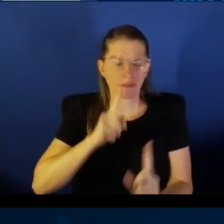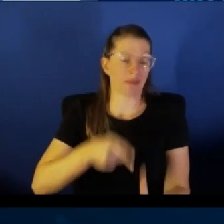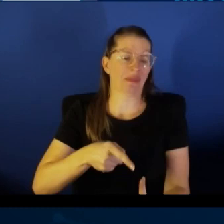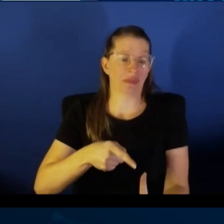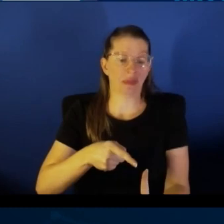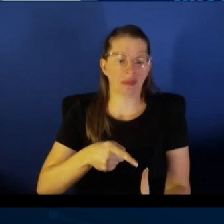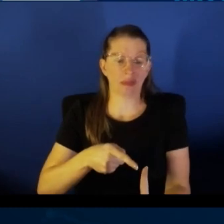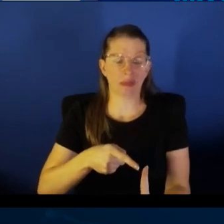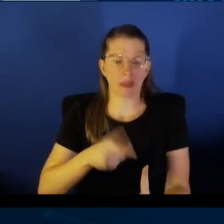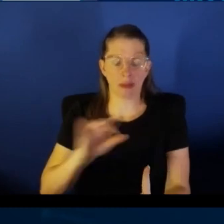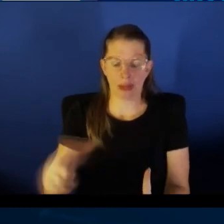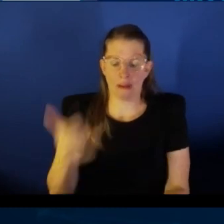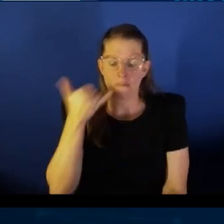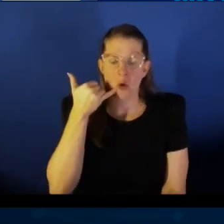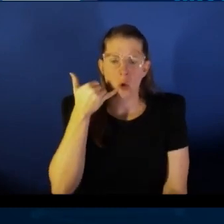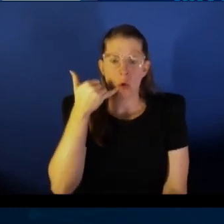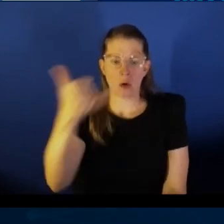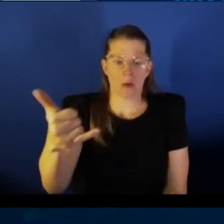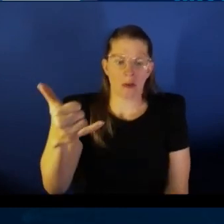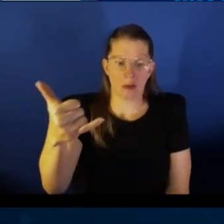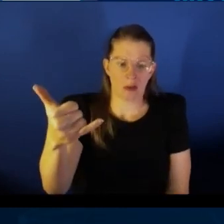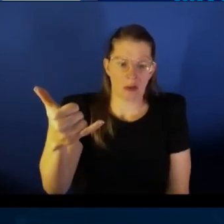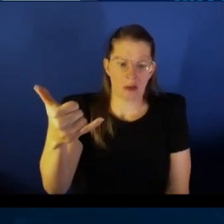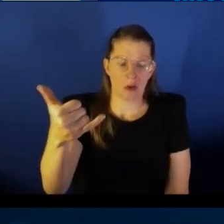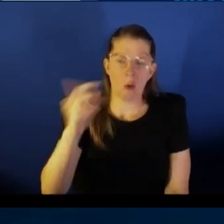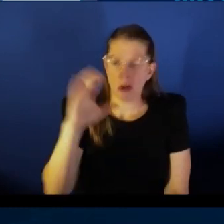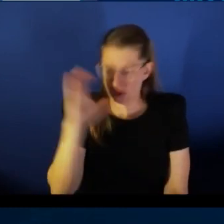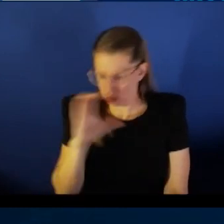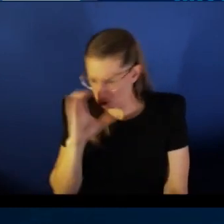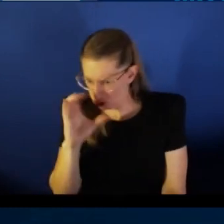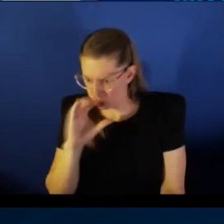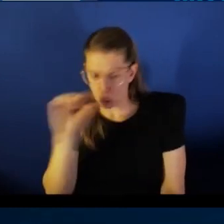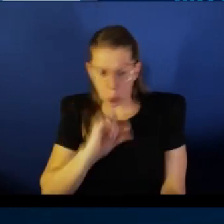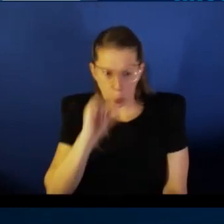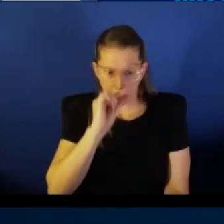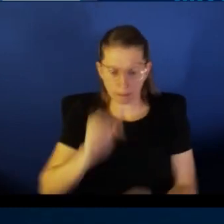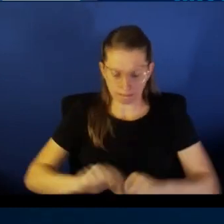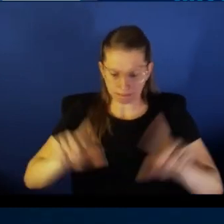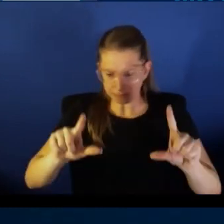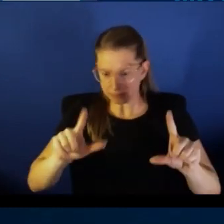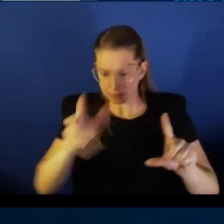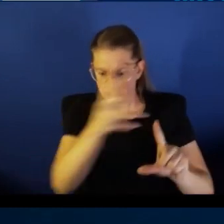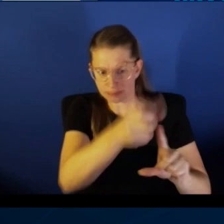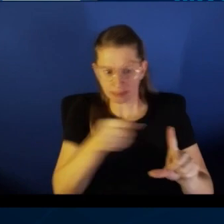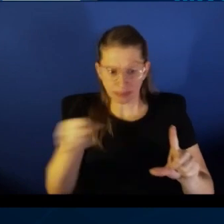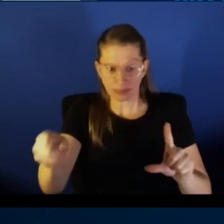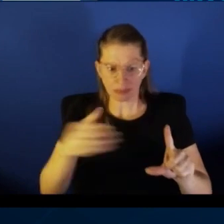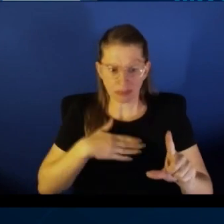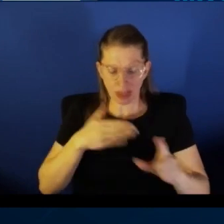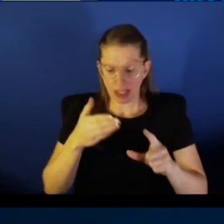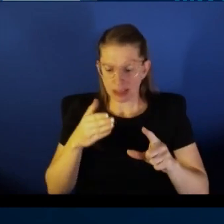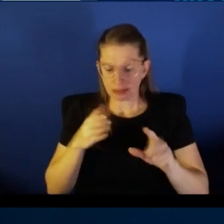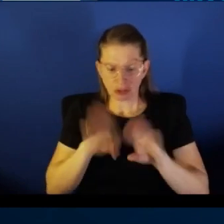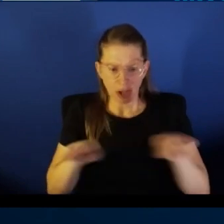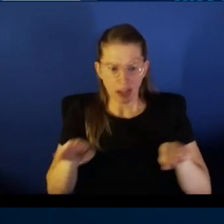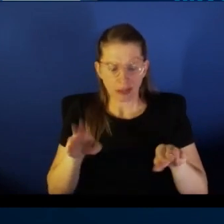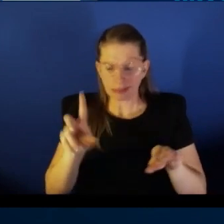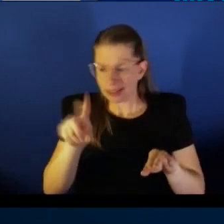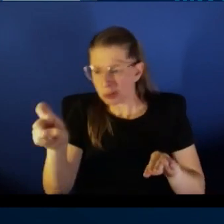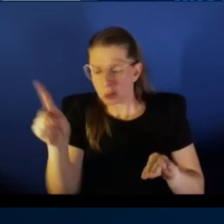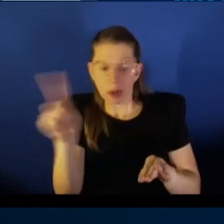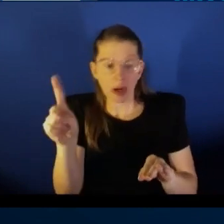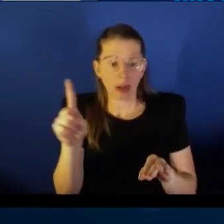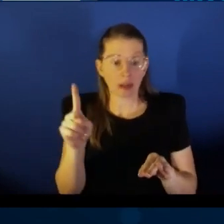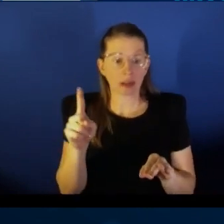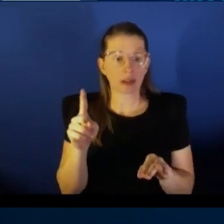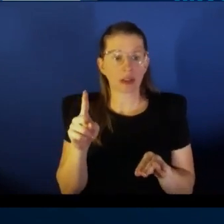pick up a phone call or make a search to find out where they want to take their child to be diagnosed, what makes a difference and what kind of questions should they be